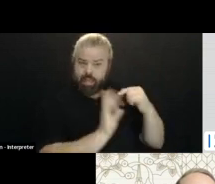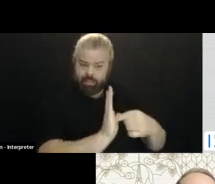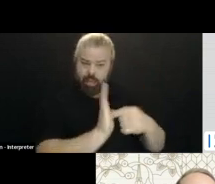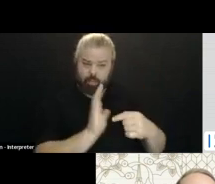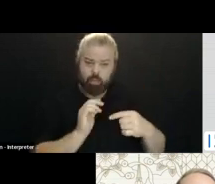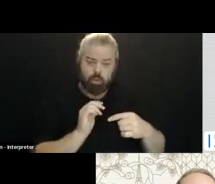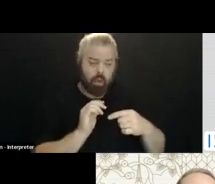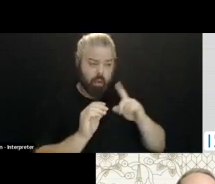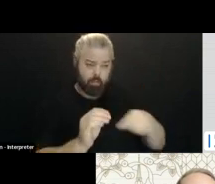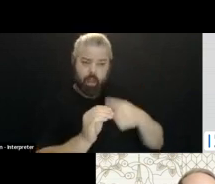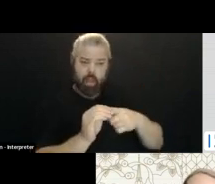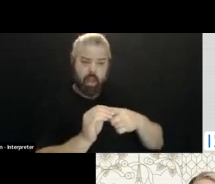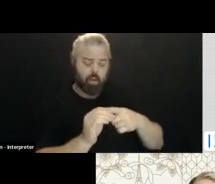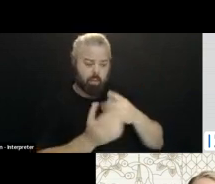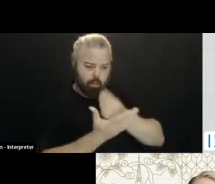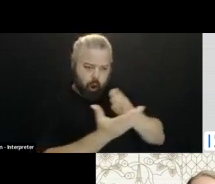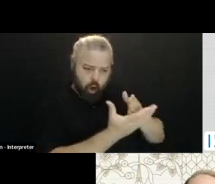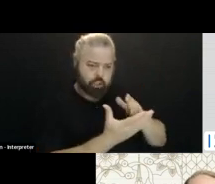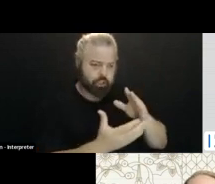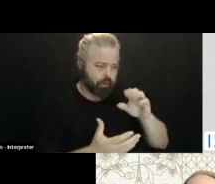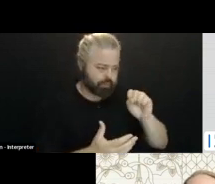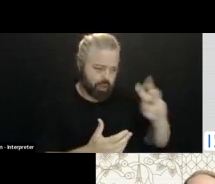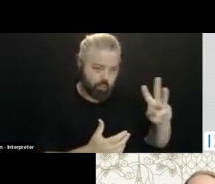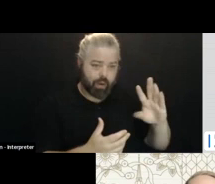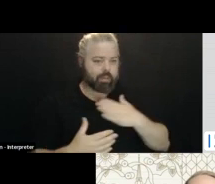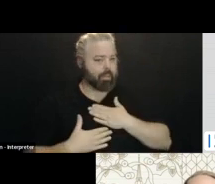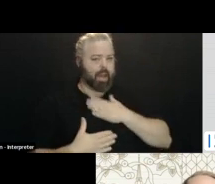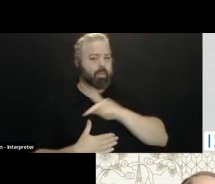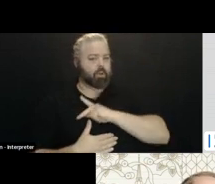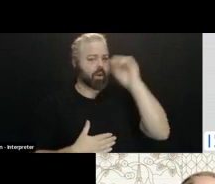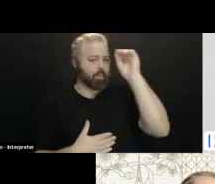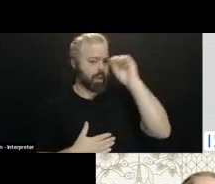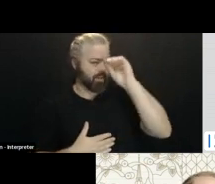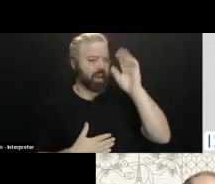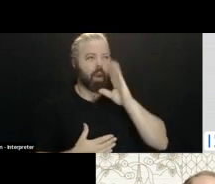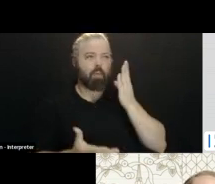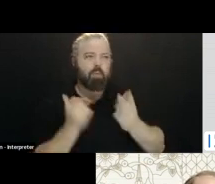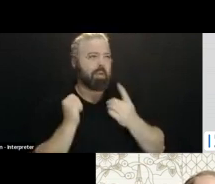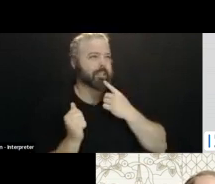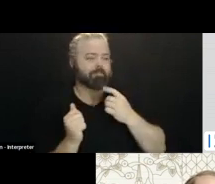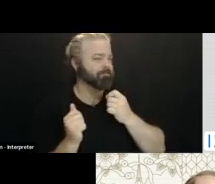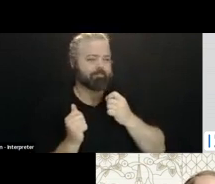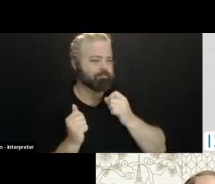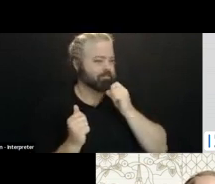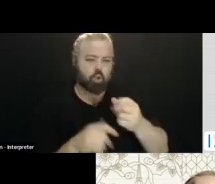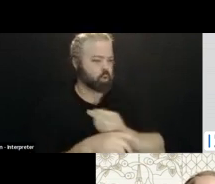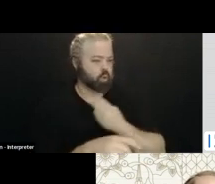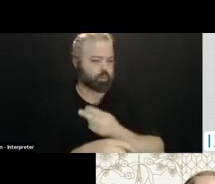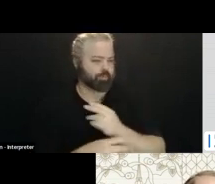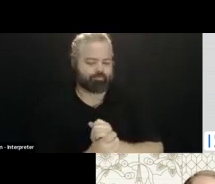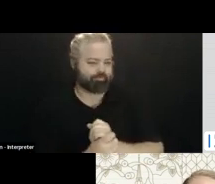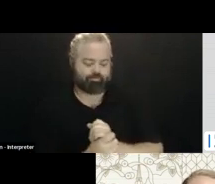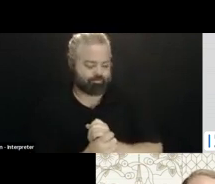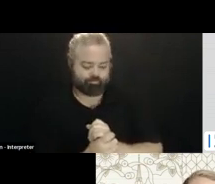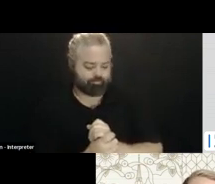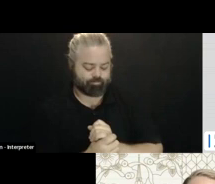of software, and this is my personal opinion, I would probably be inclined to say no. It's funny because we